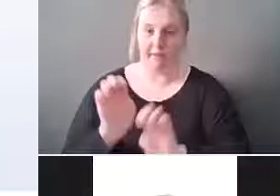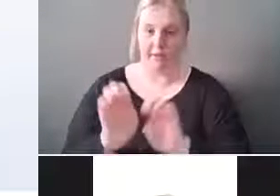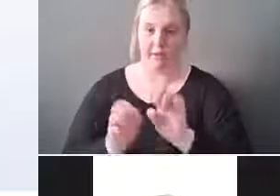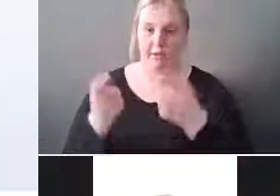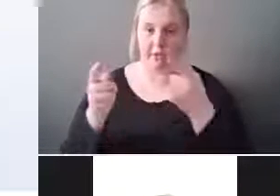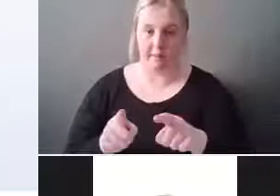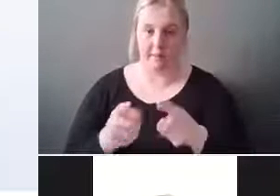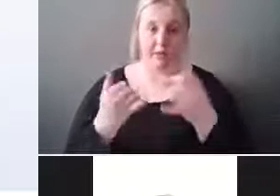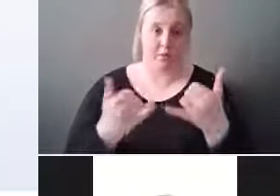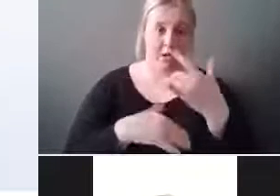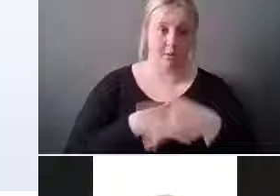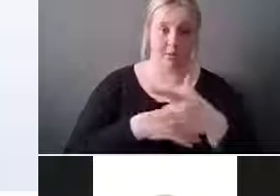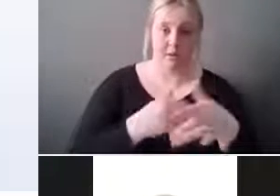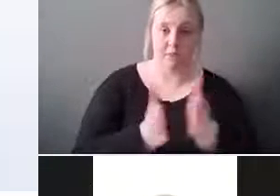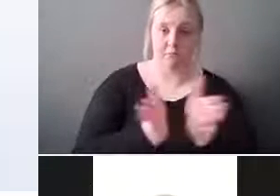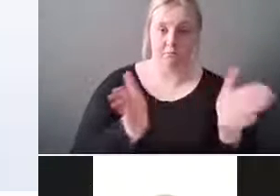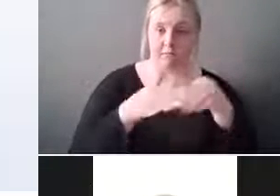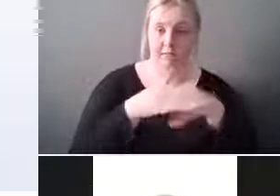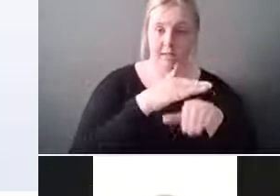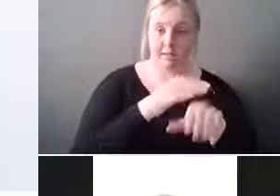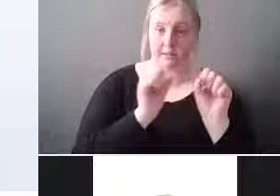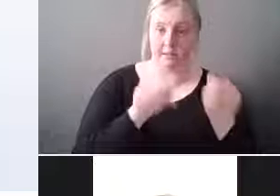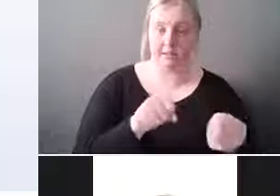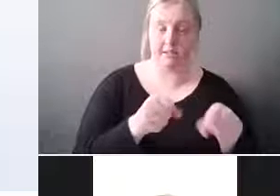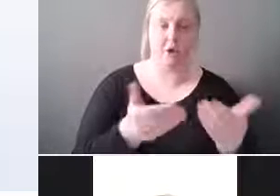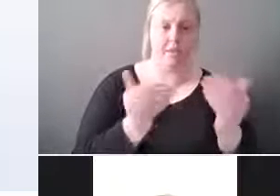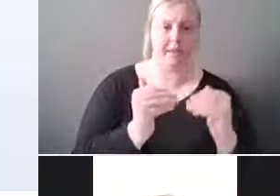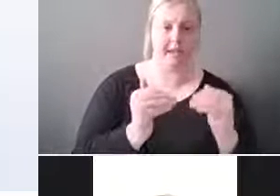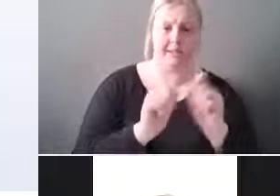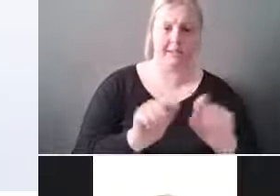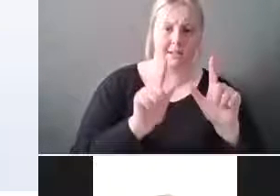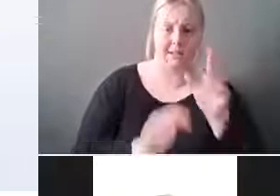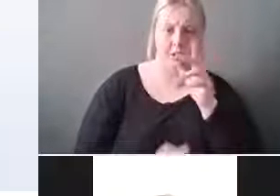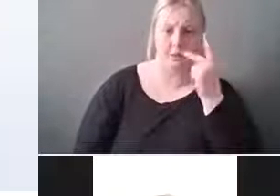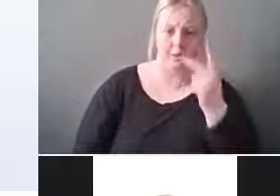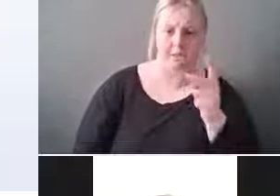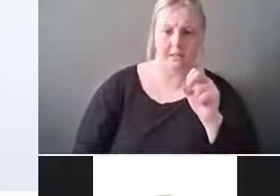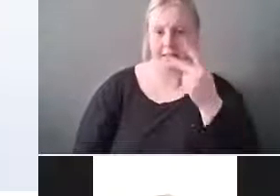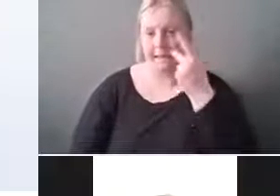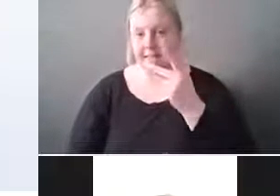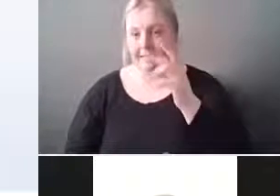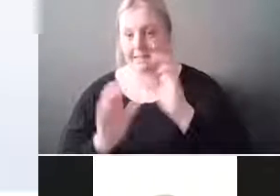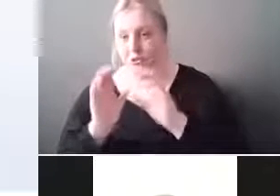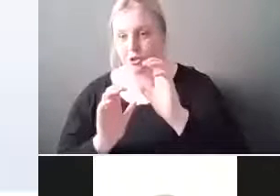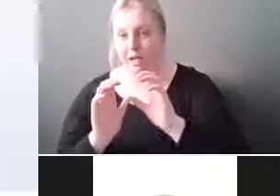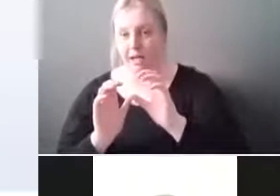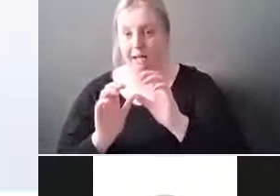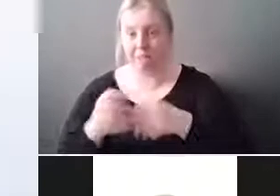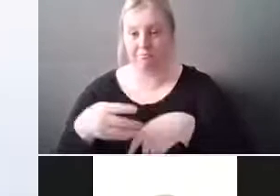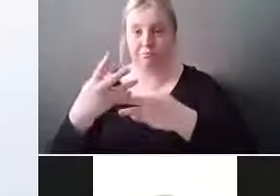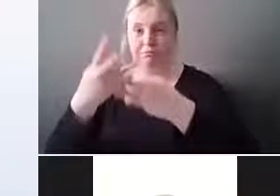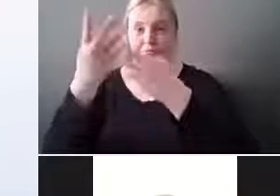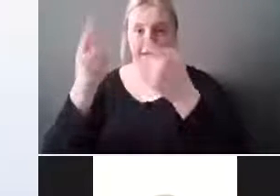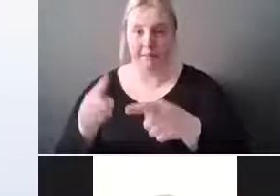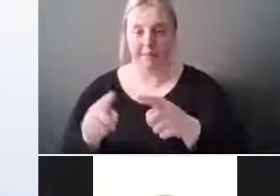public. In the next slide will actually be, because I could see that in the chat room, all of a sudden things were lighting up, but